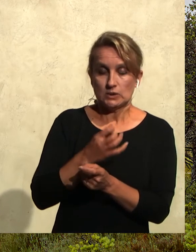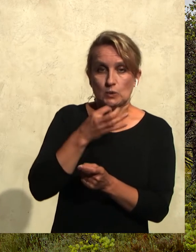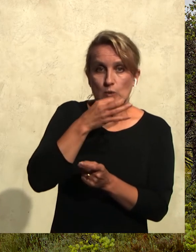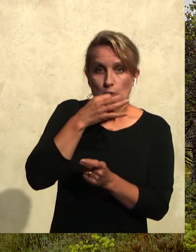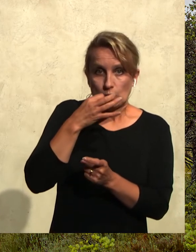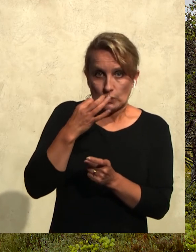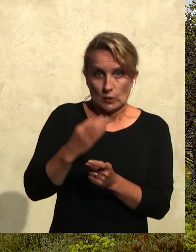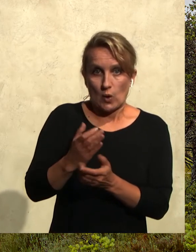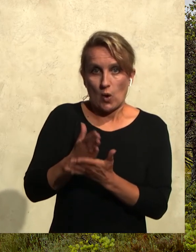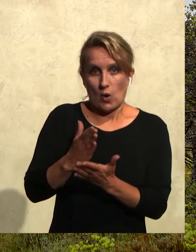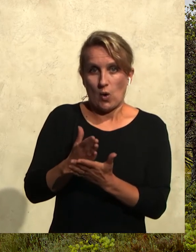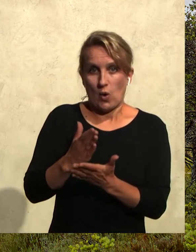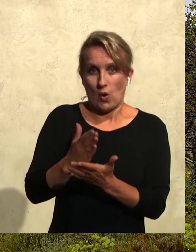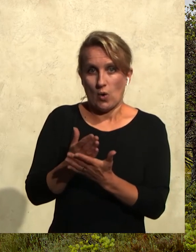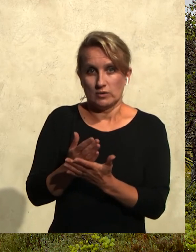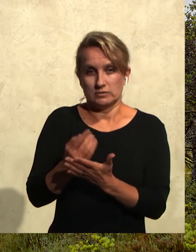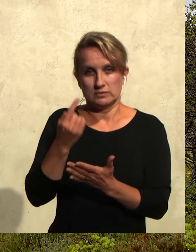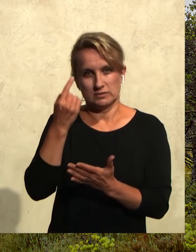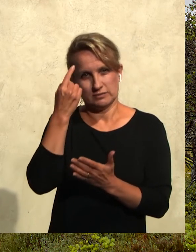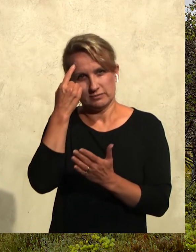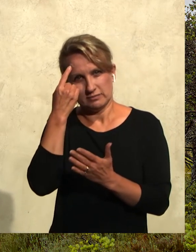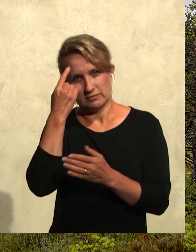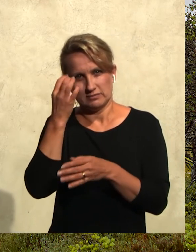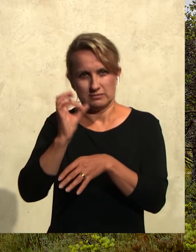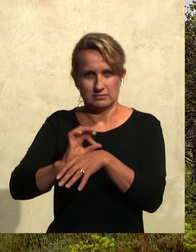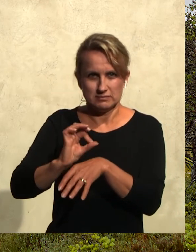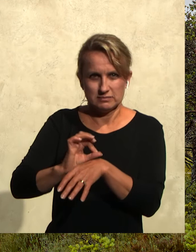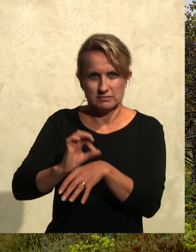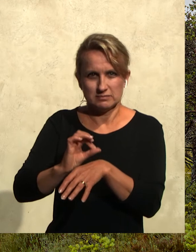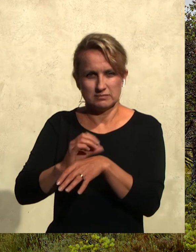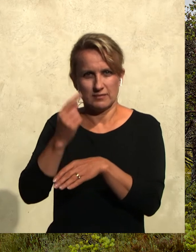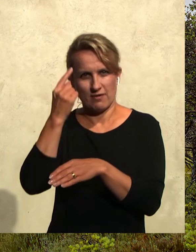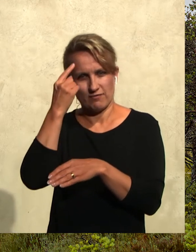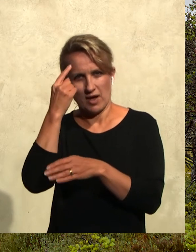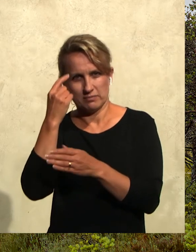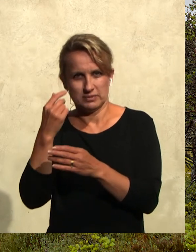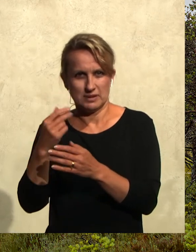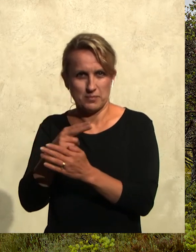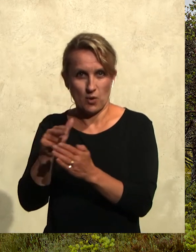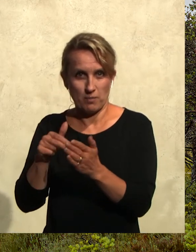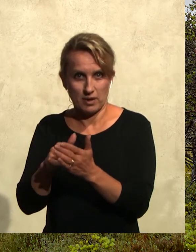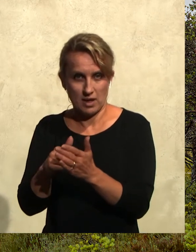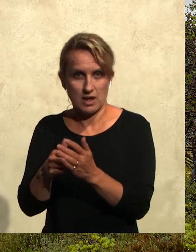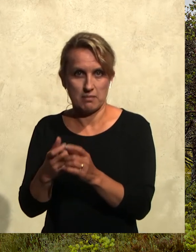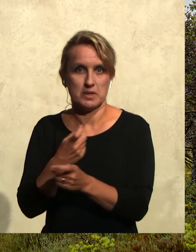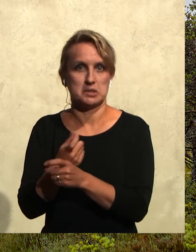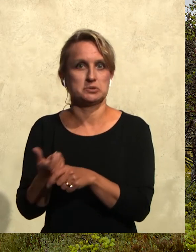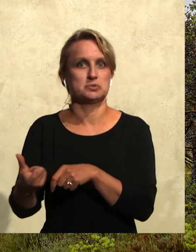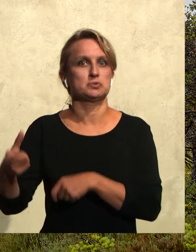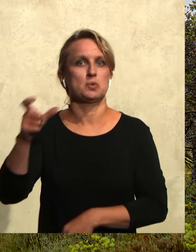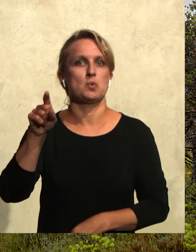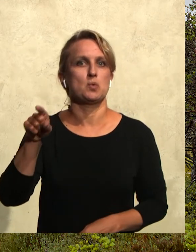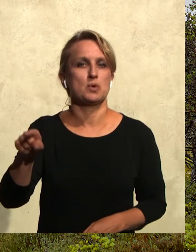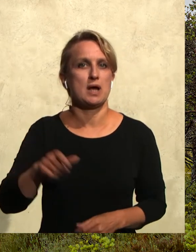scores on or mental health. And so I think this is a very also necessary